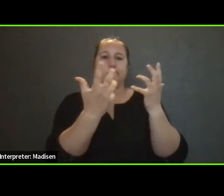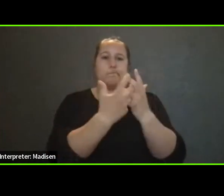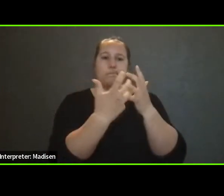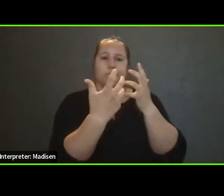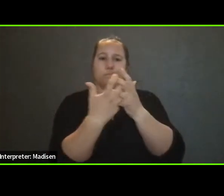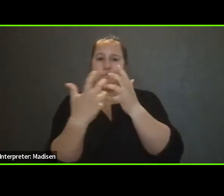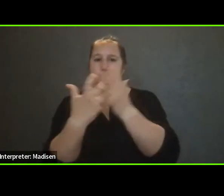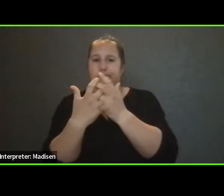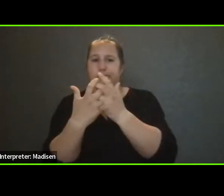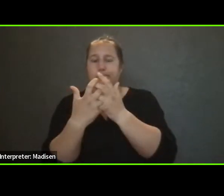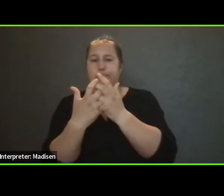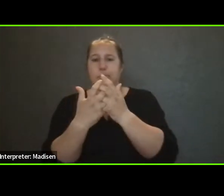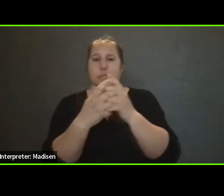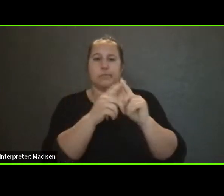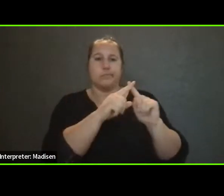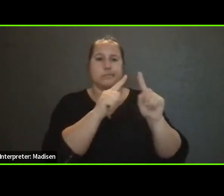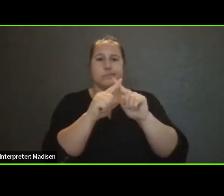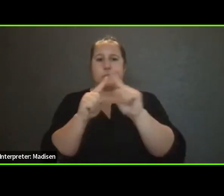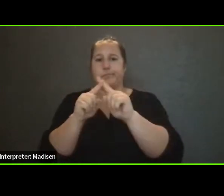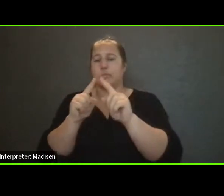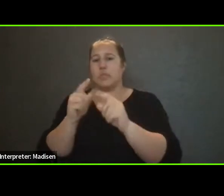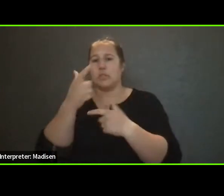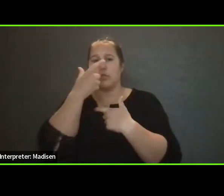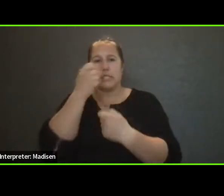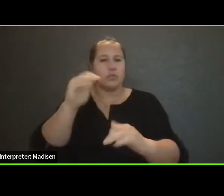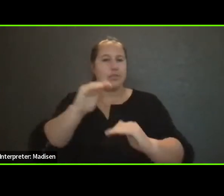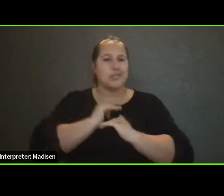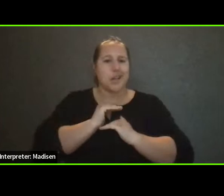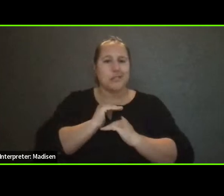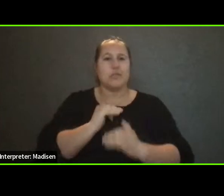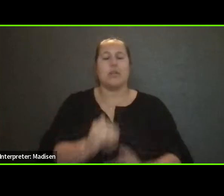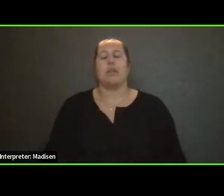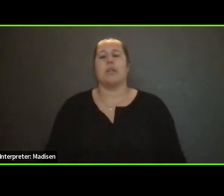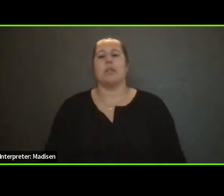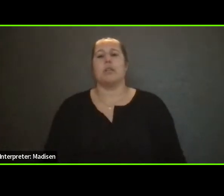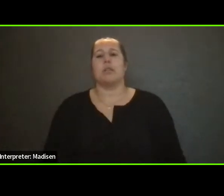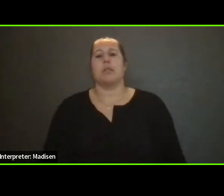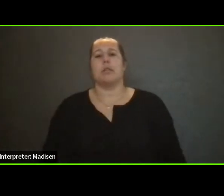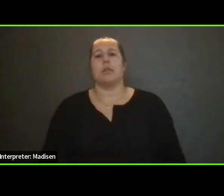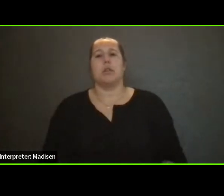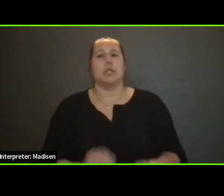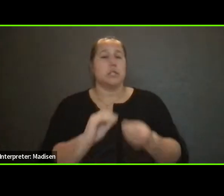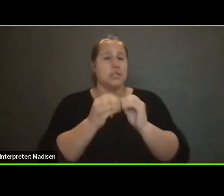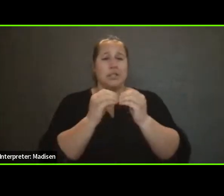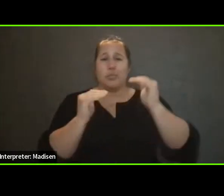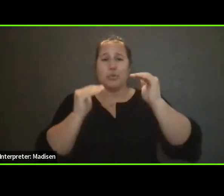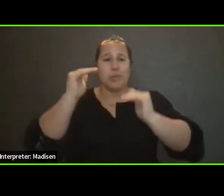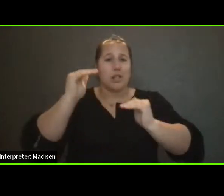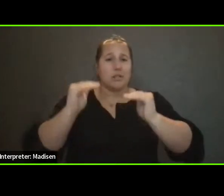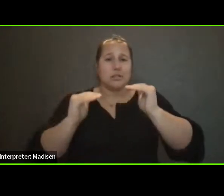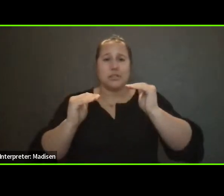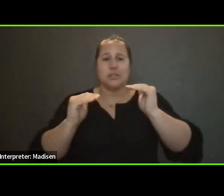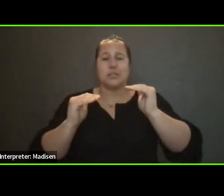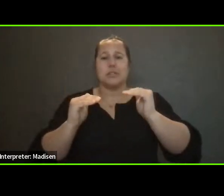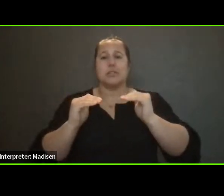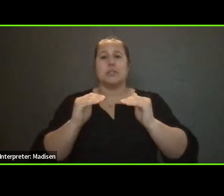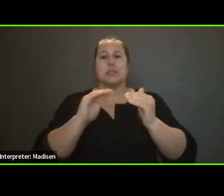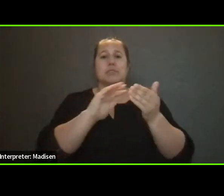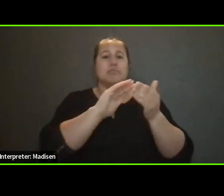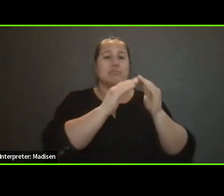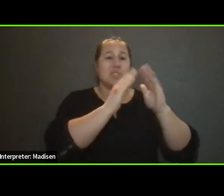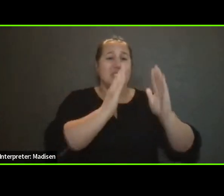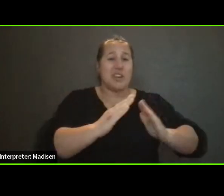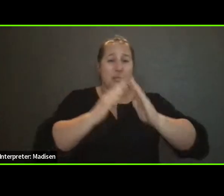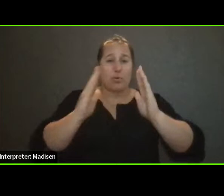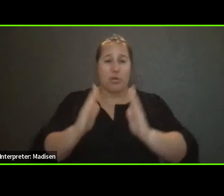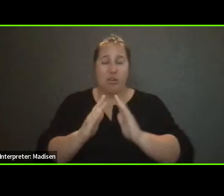interests, both the legal aspects and the numbers balancing and the neighborhoods and the like. But I think it can